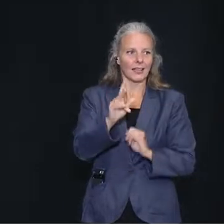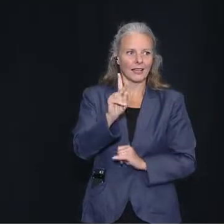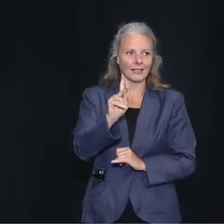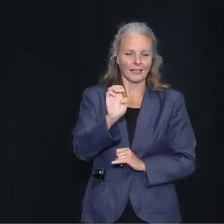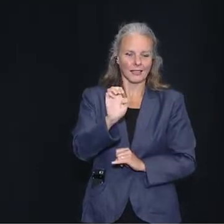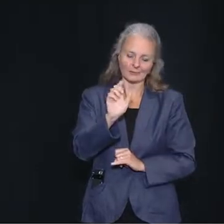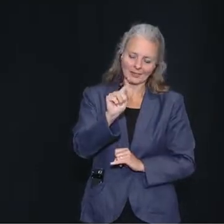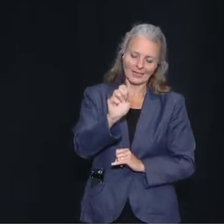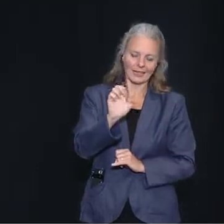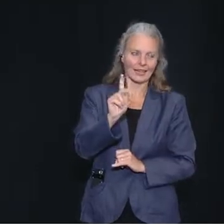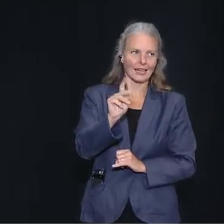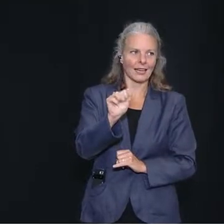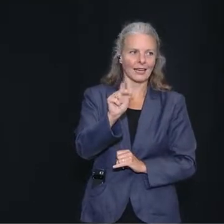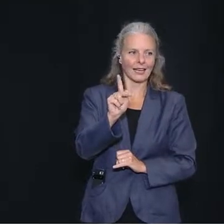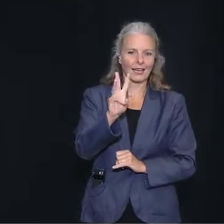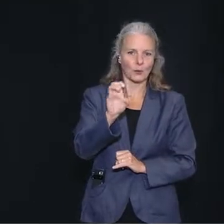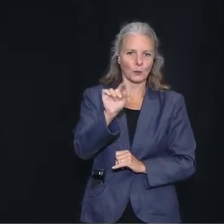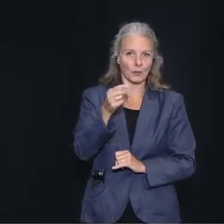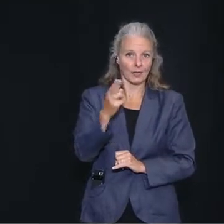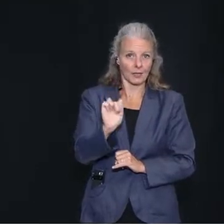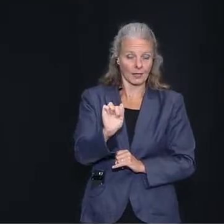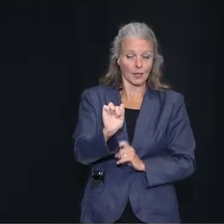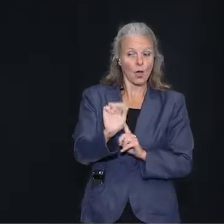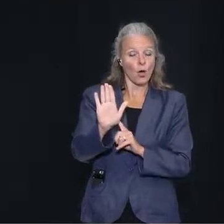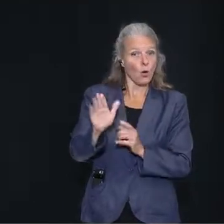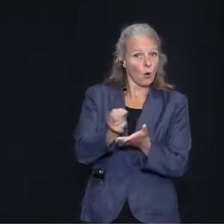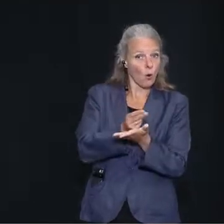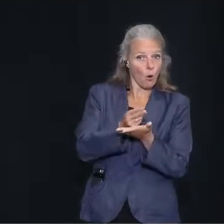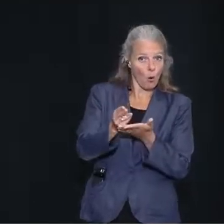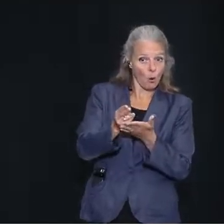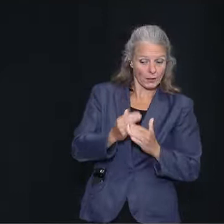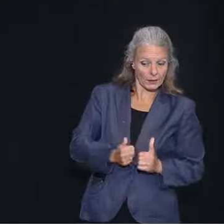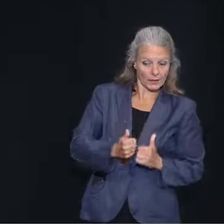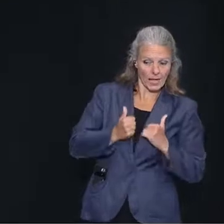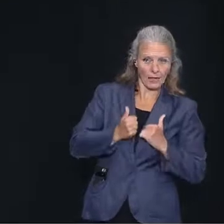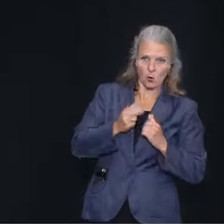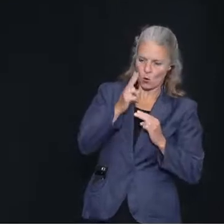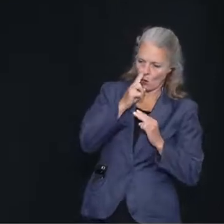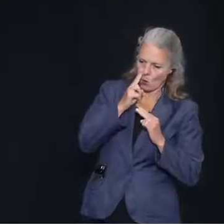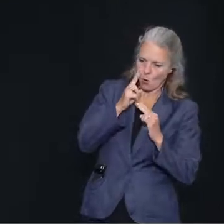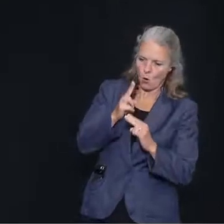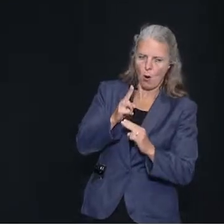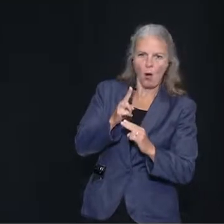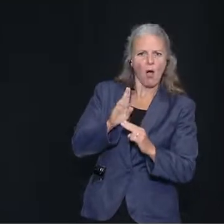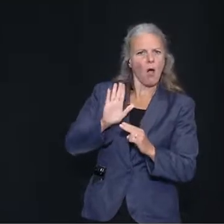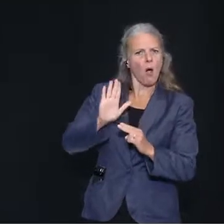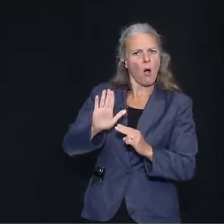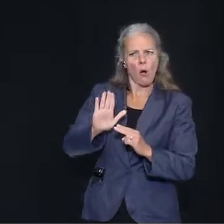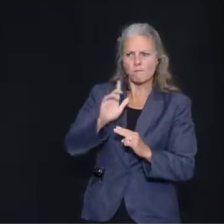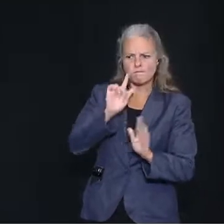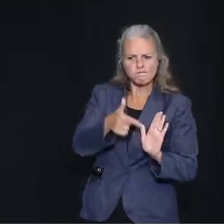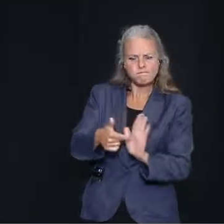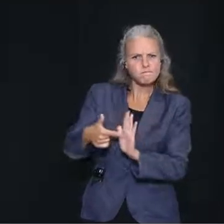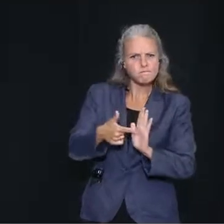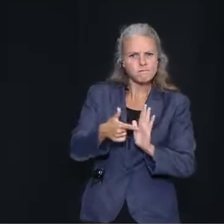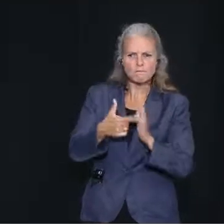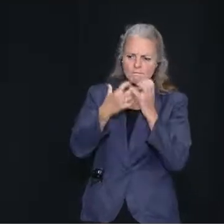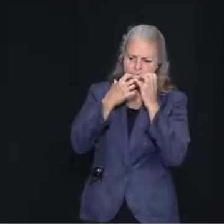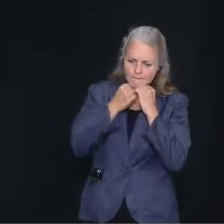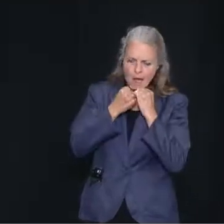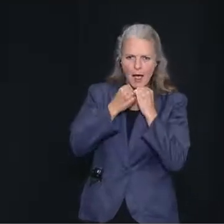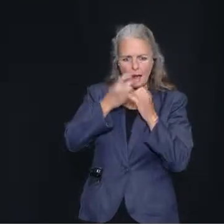life, but we can well imagine that her sanctity, marked by an exemplary devotion to prayer and